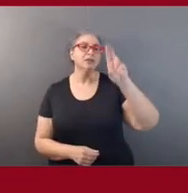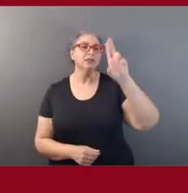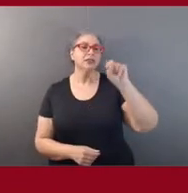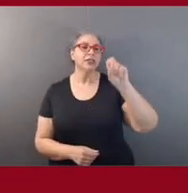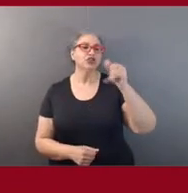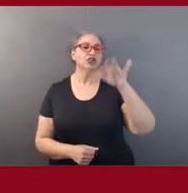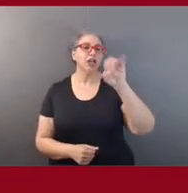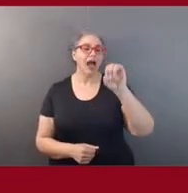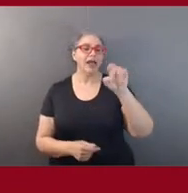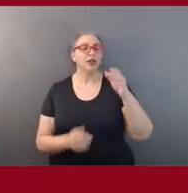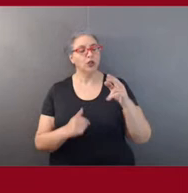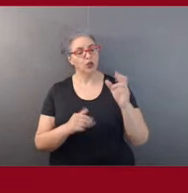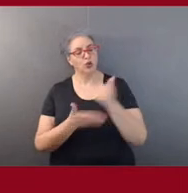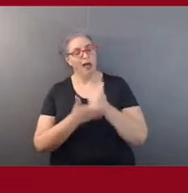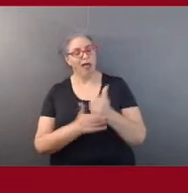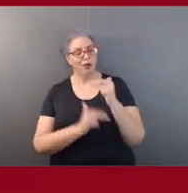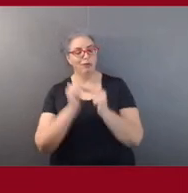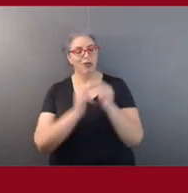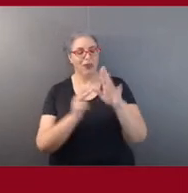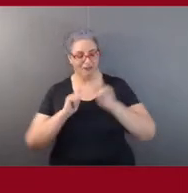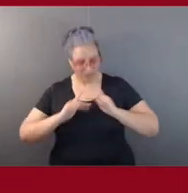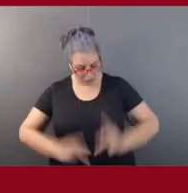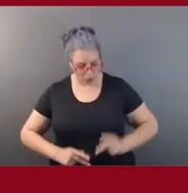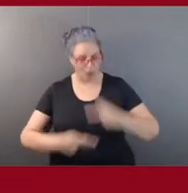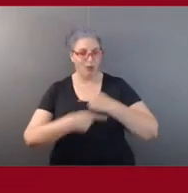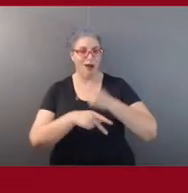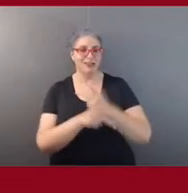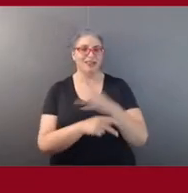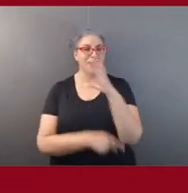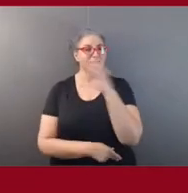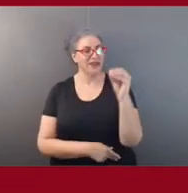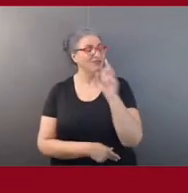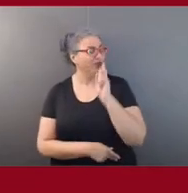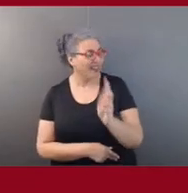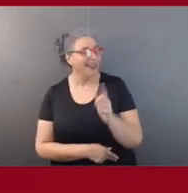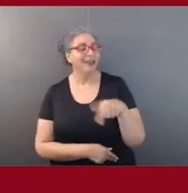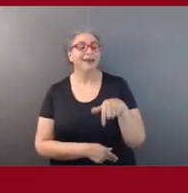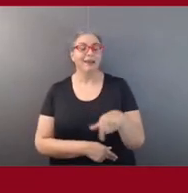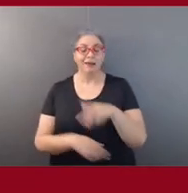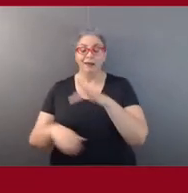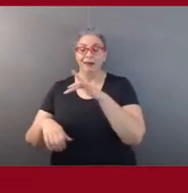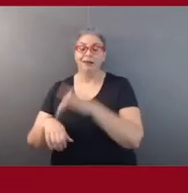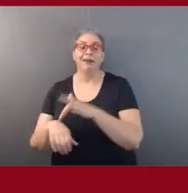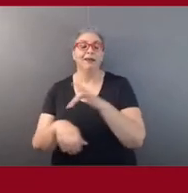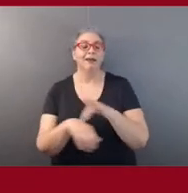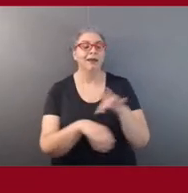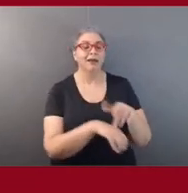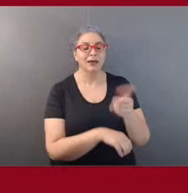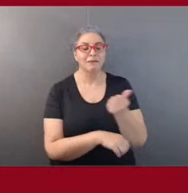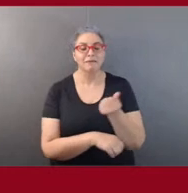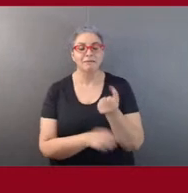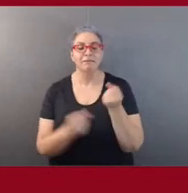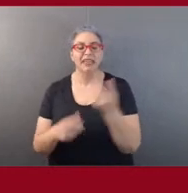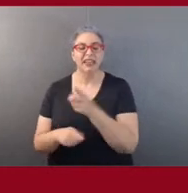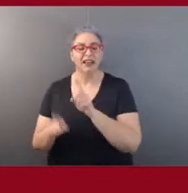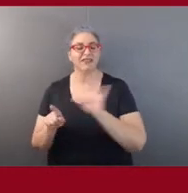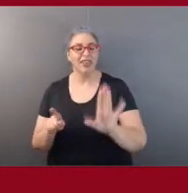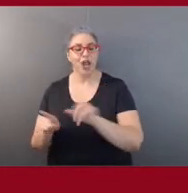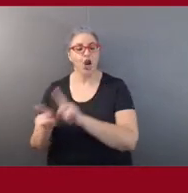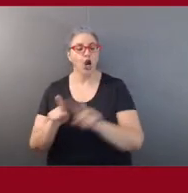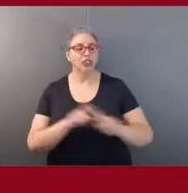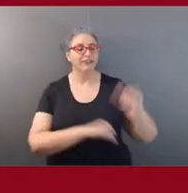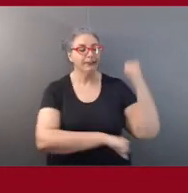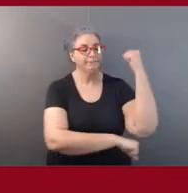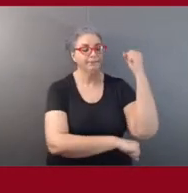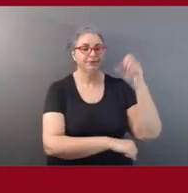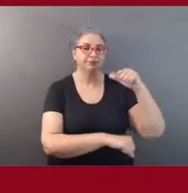production company and was actually able to touch upon many of the different temples that they have to establish.